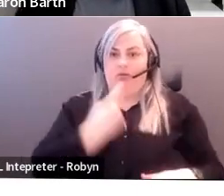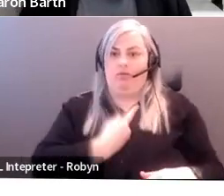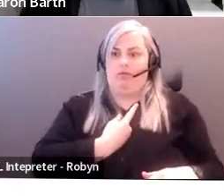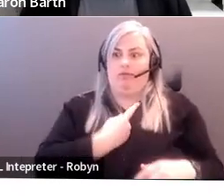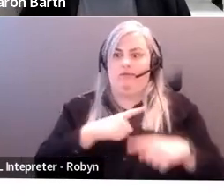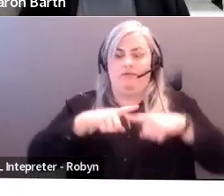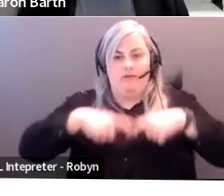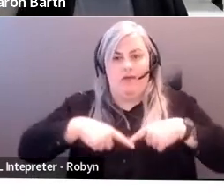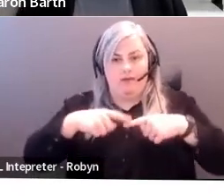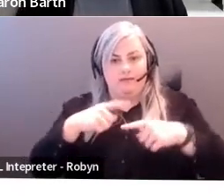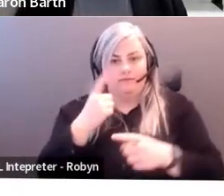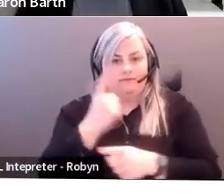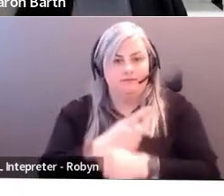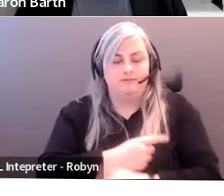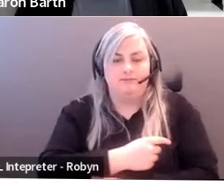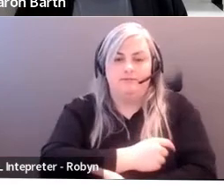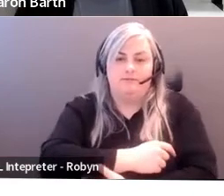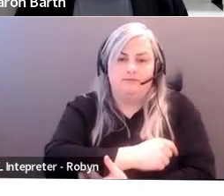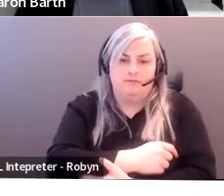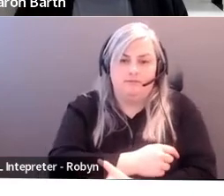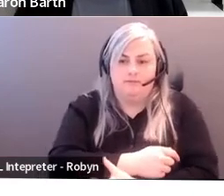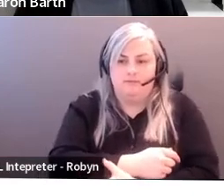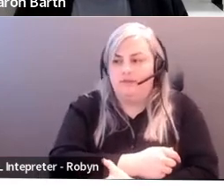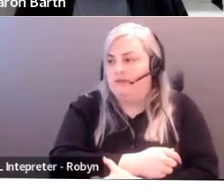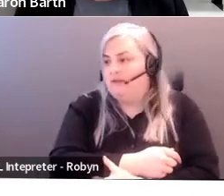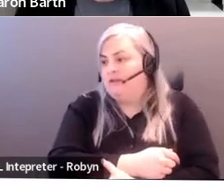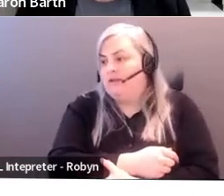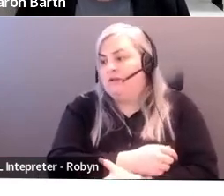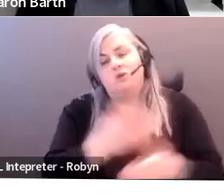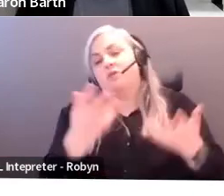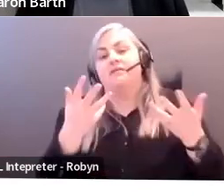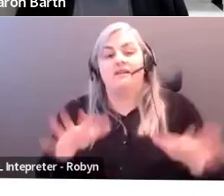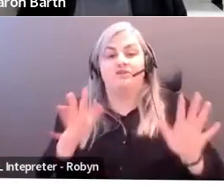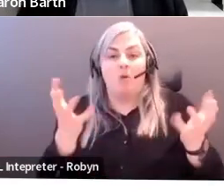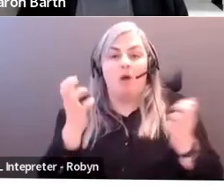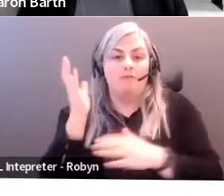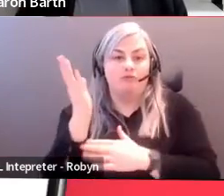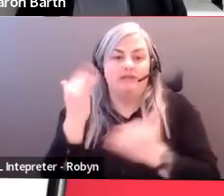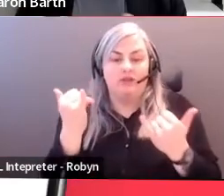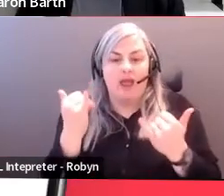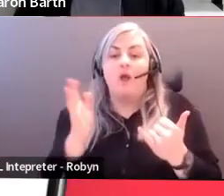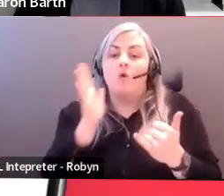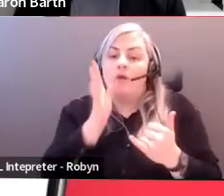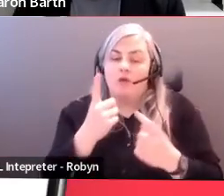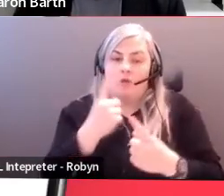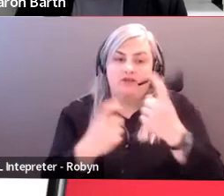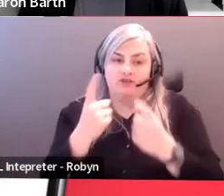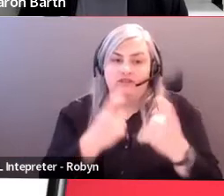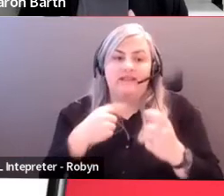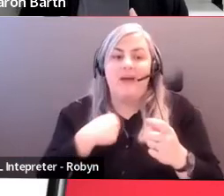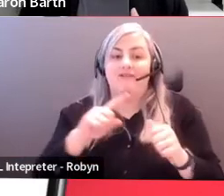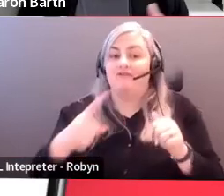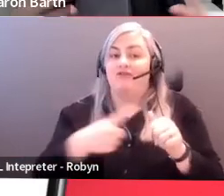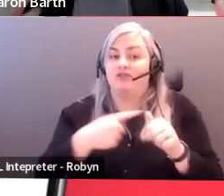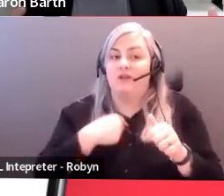So that's everything that I want to present to you today. Before I take questions, I do want to mention we